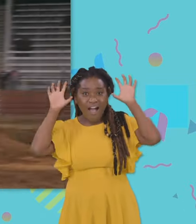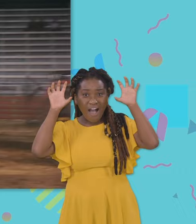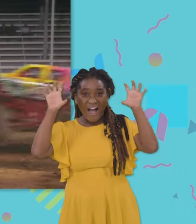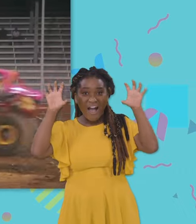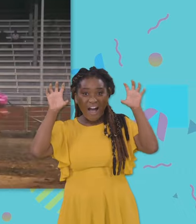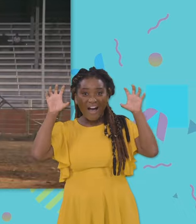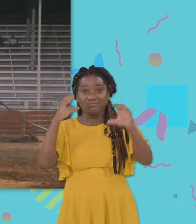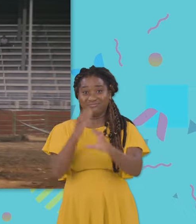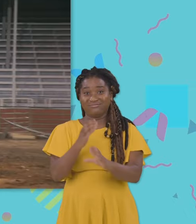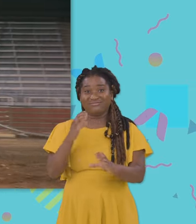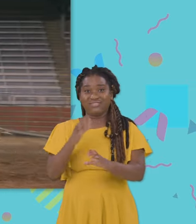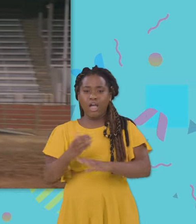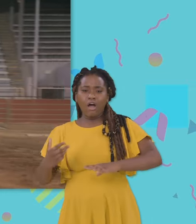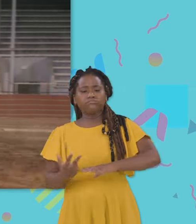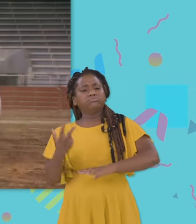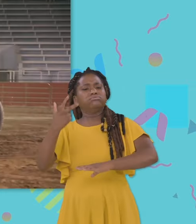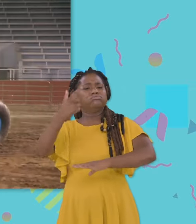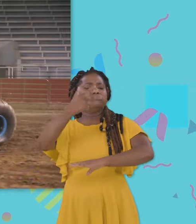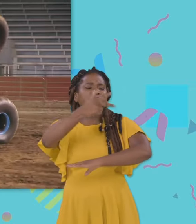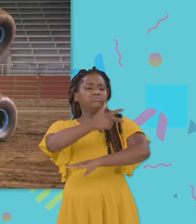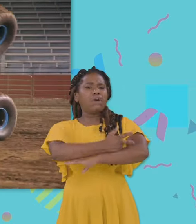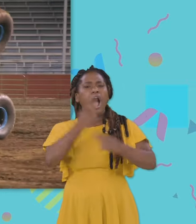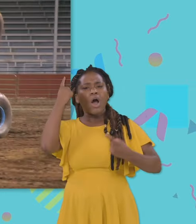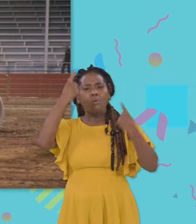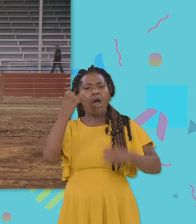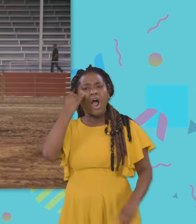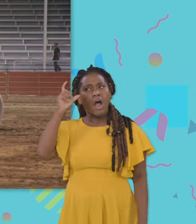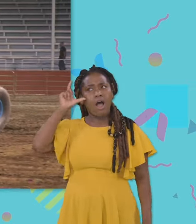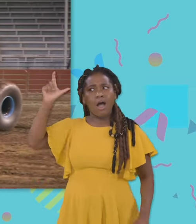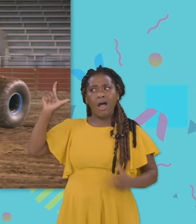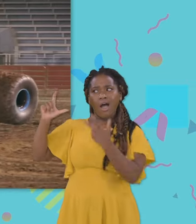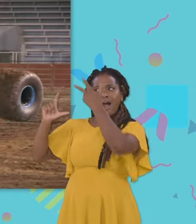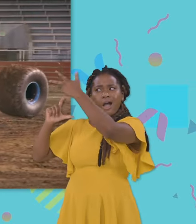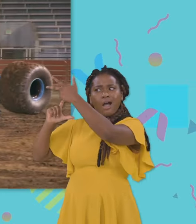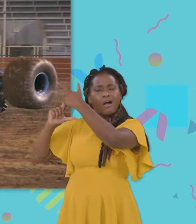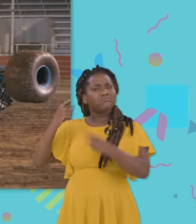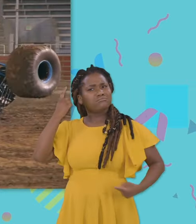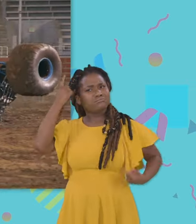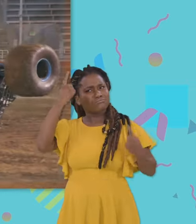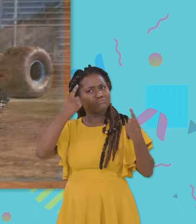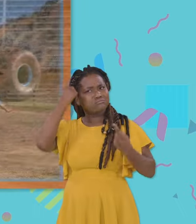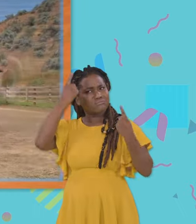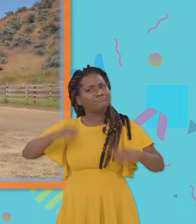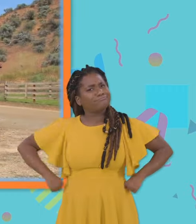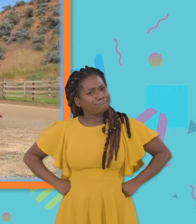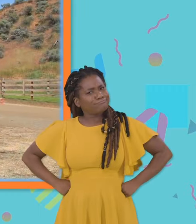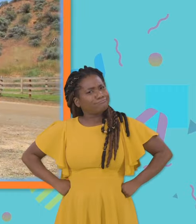Monster trucks can jump so high, I wonder if they can jump over the moon.